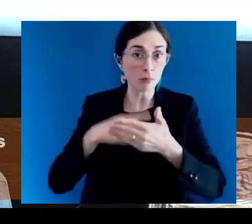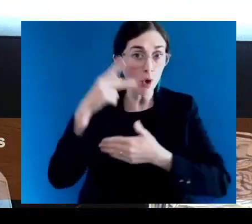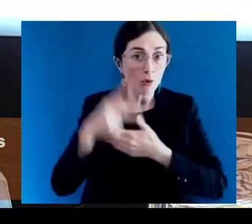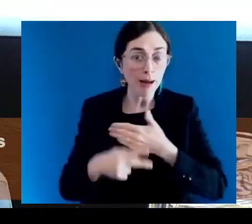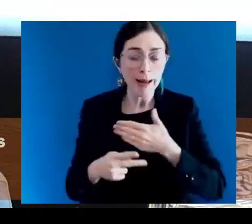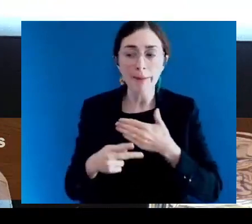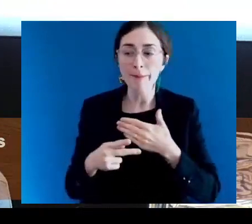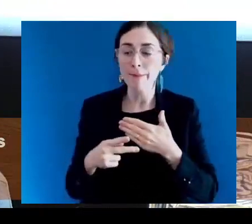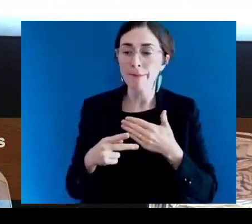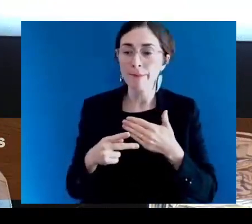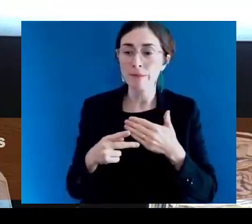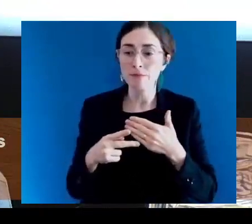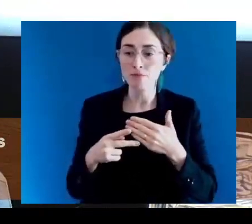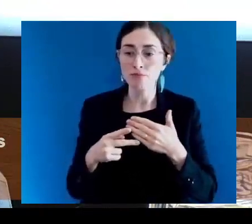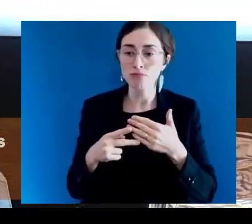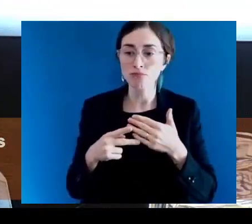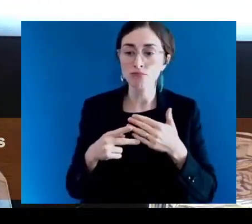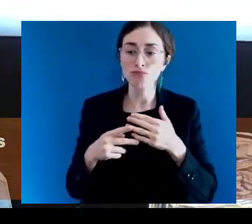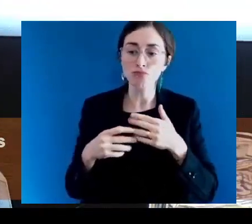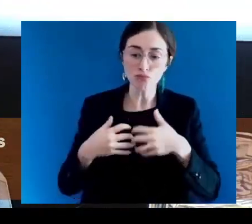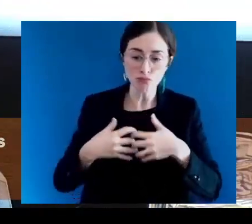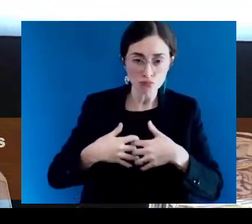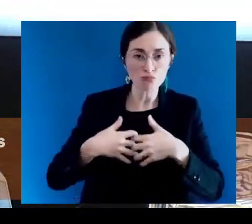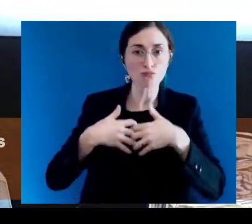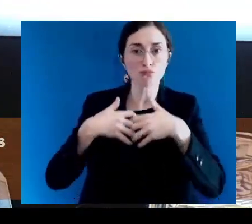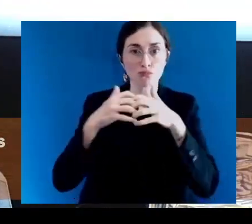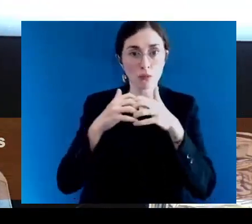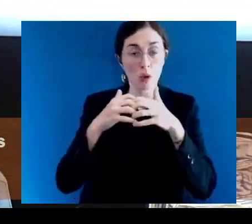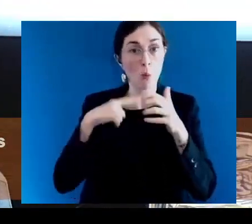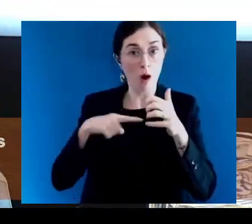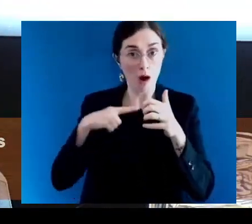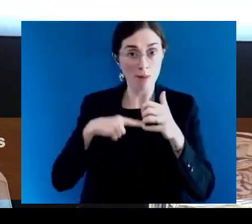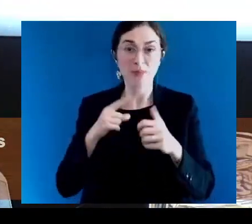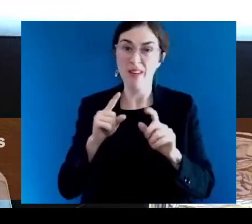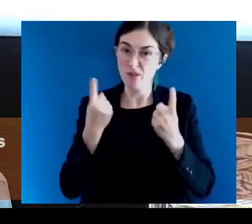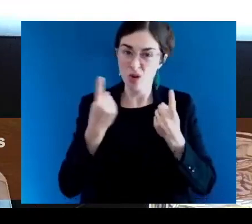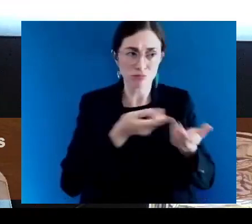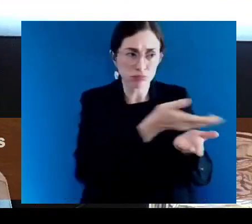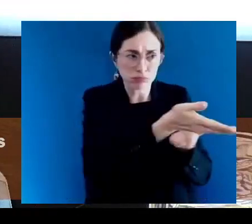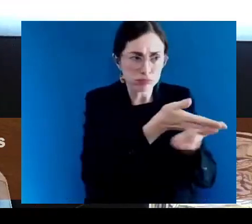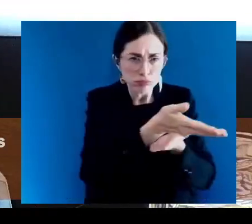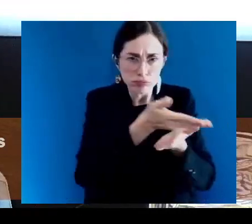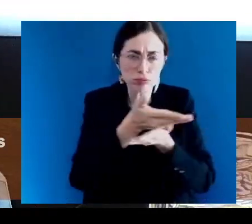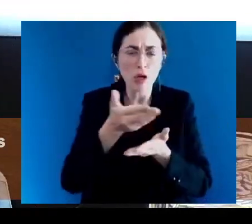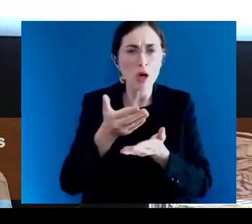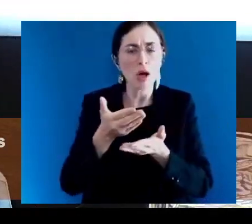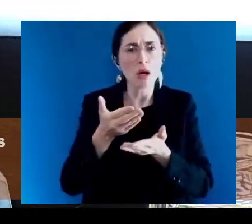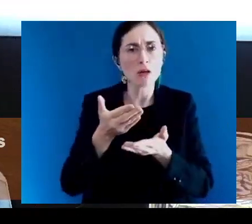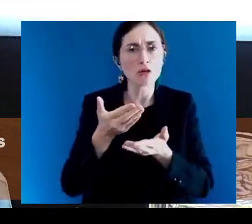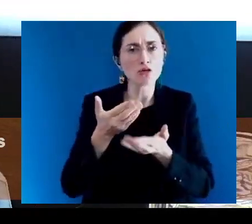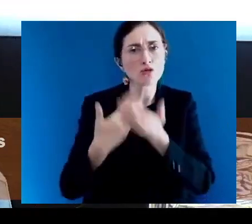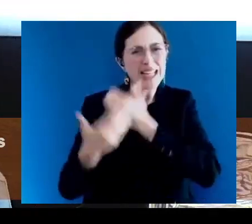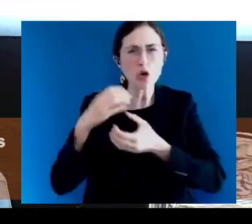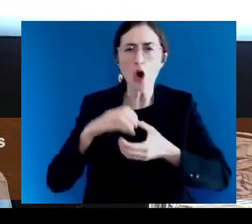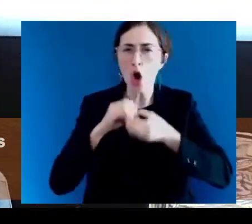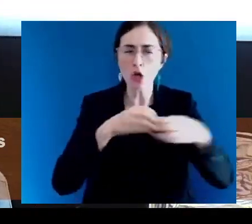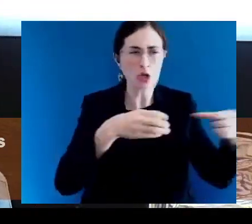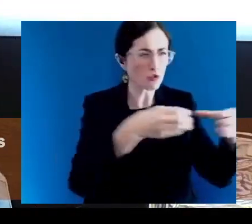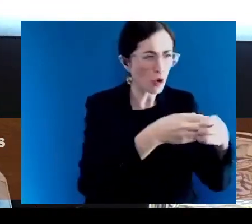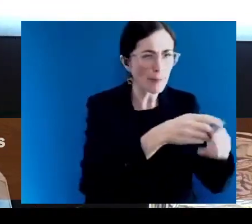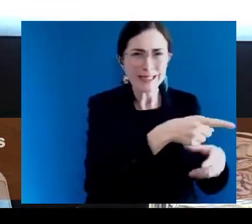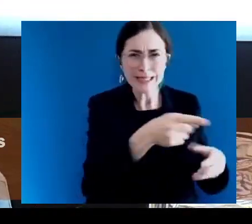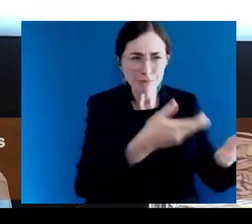was evolved after engagement with traditional owner communities about what they identified as their needs